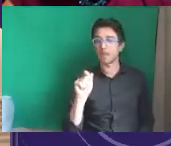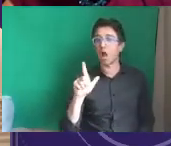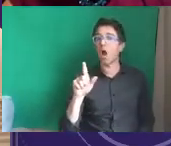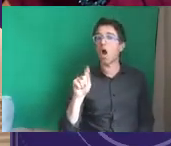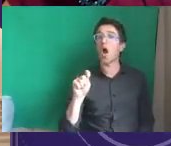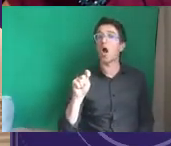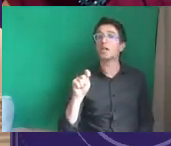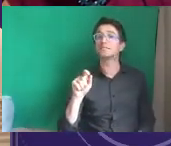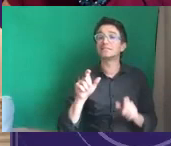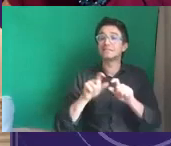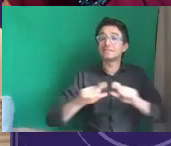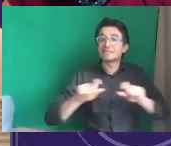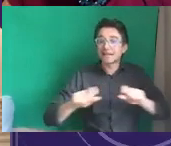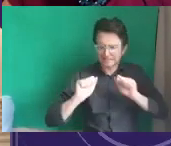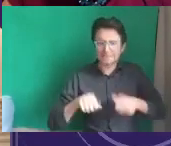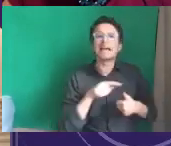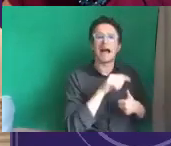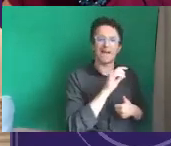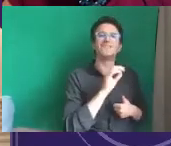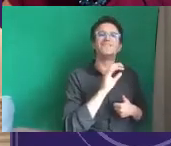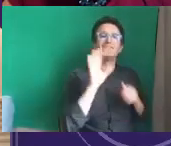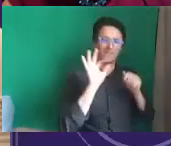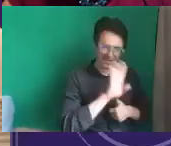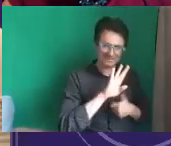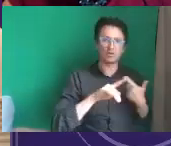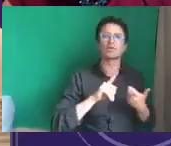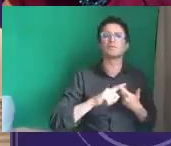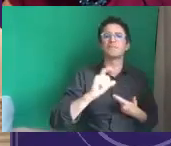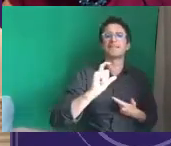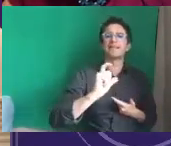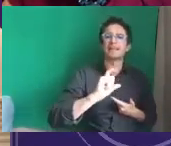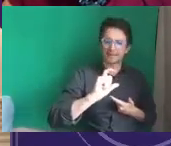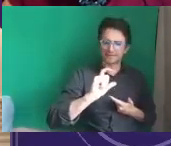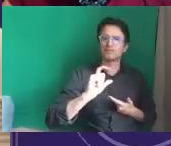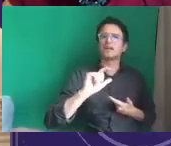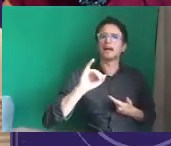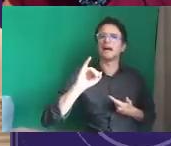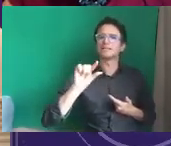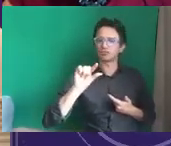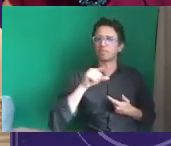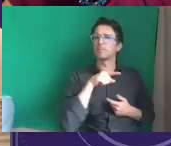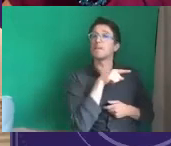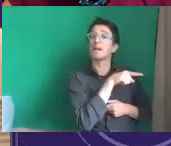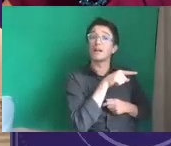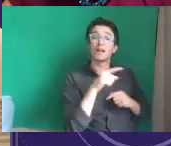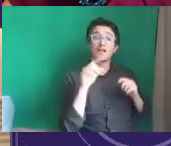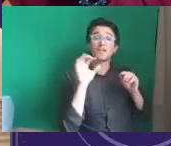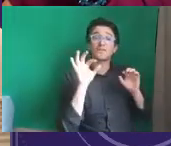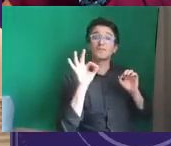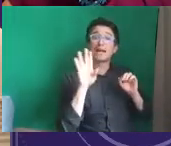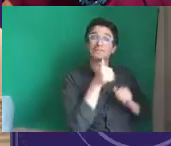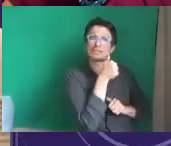the picture. So this picture of myself with Governor Baker is going to say to a screen